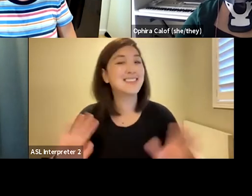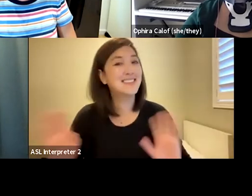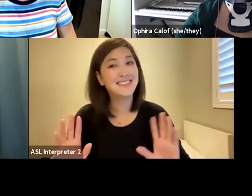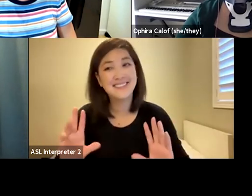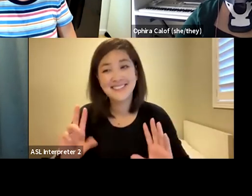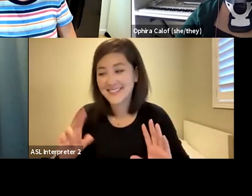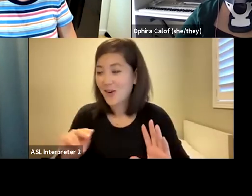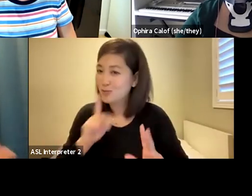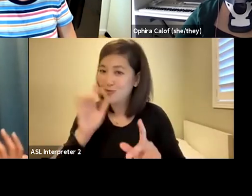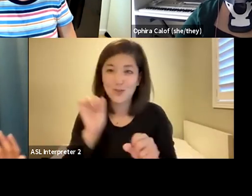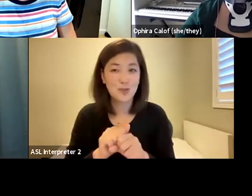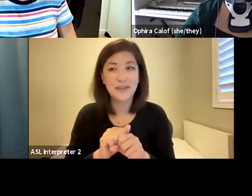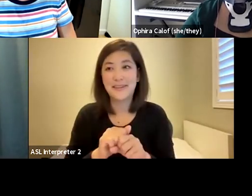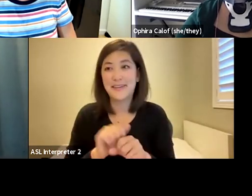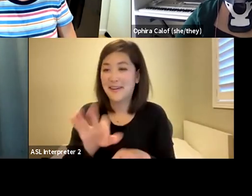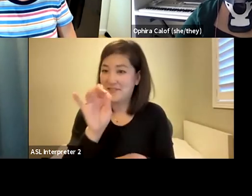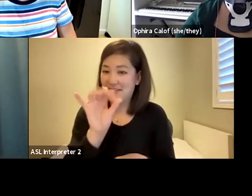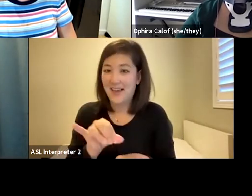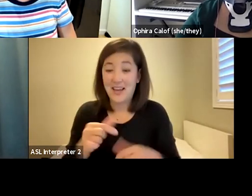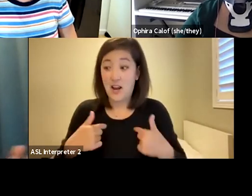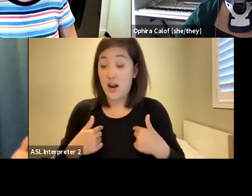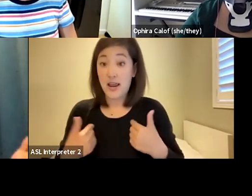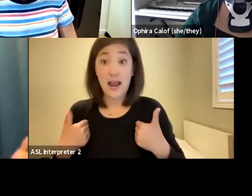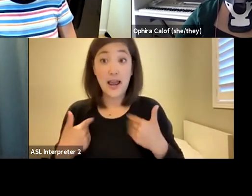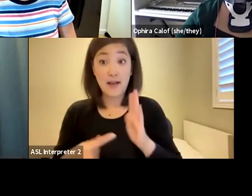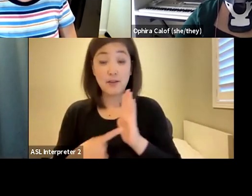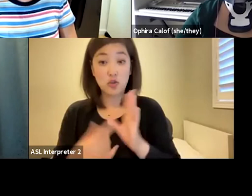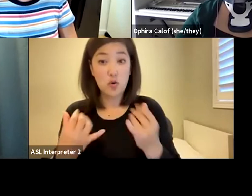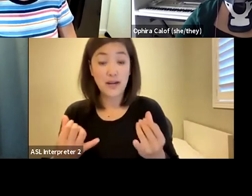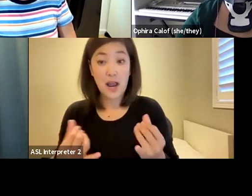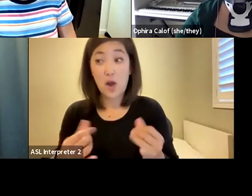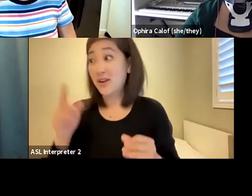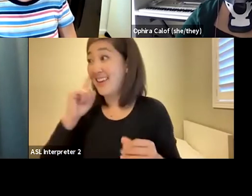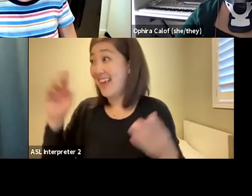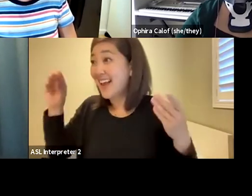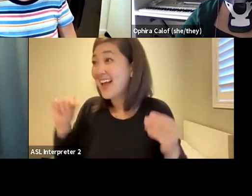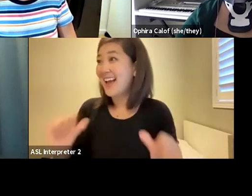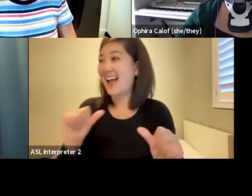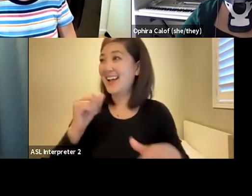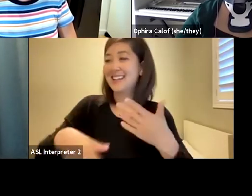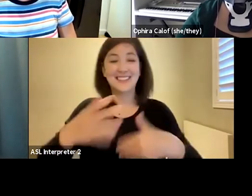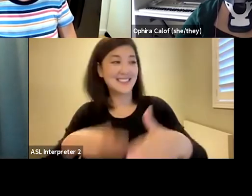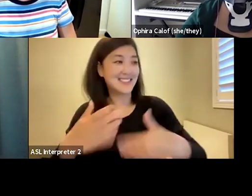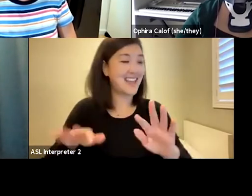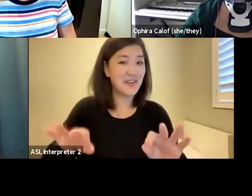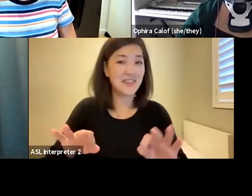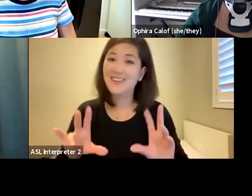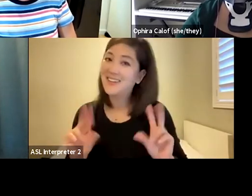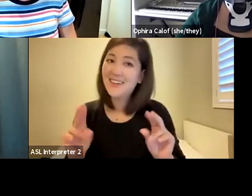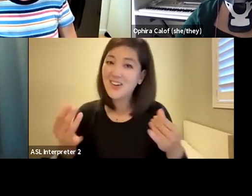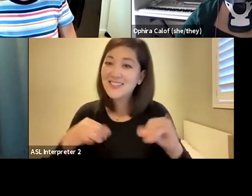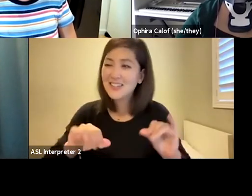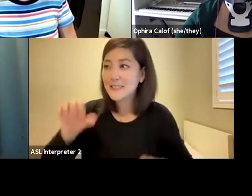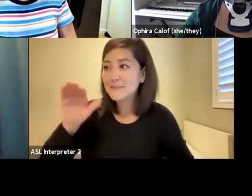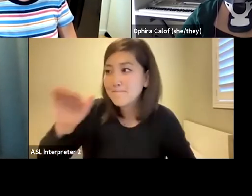100% true. I found that even now, having a show in development with Chorus, you think it'd be smooth sailing, but no, you're still, you know, nudging people, trying to get